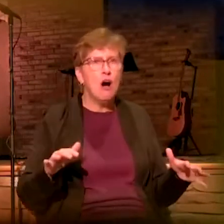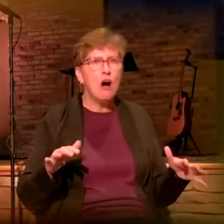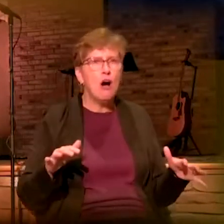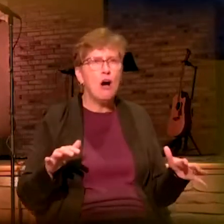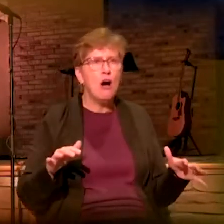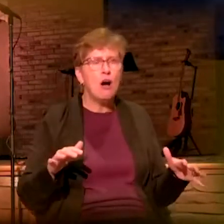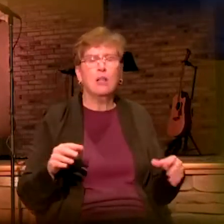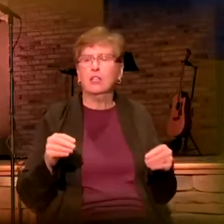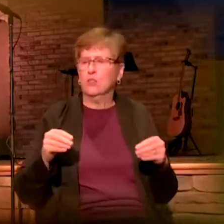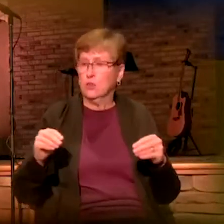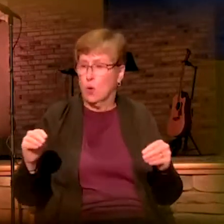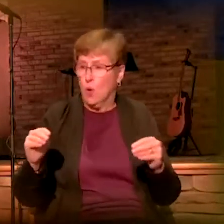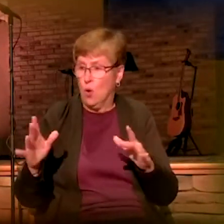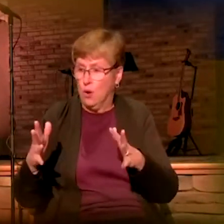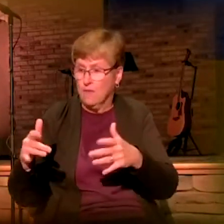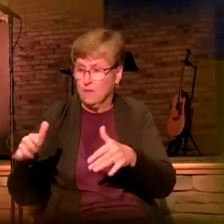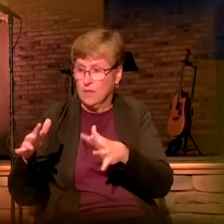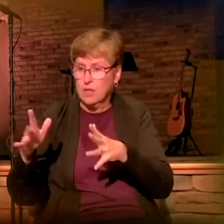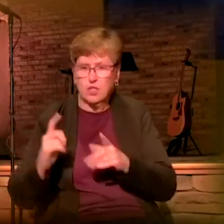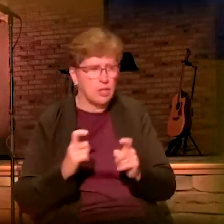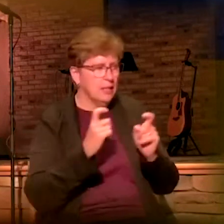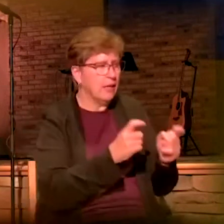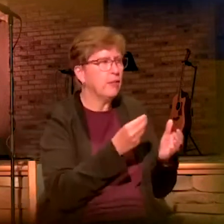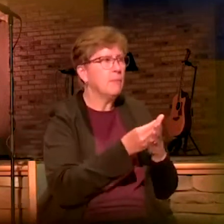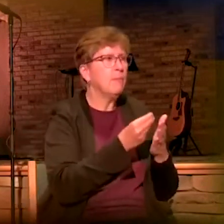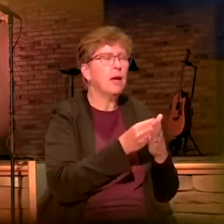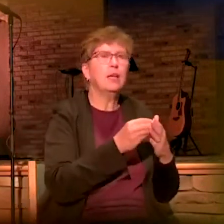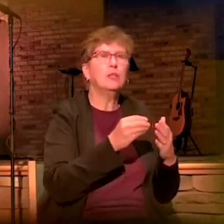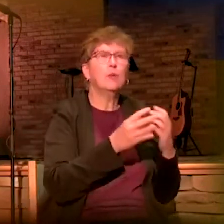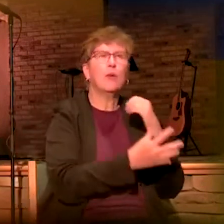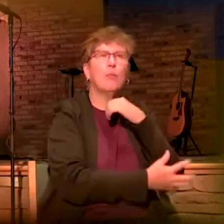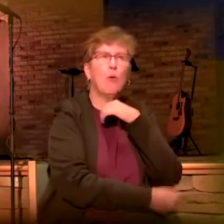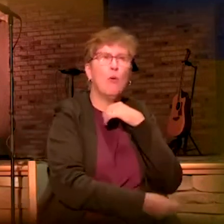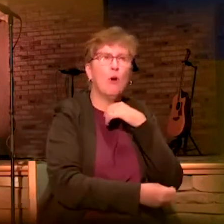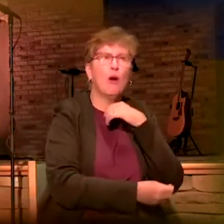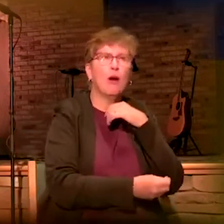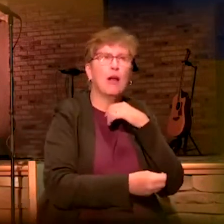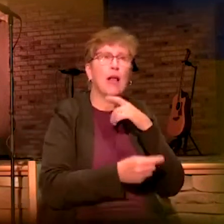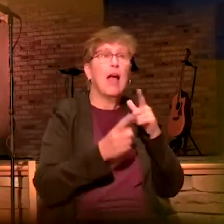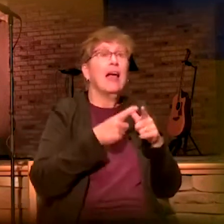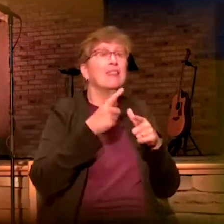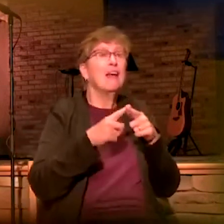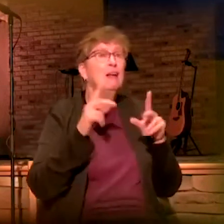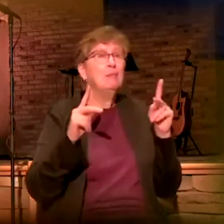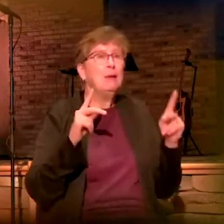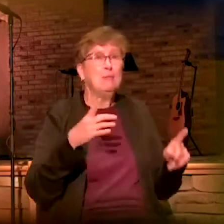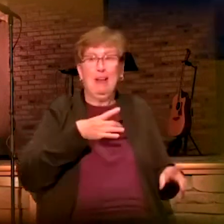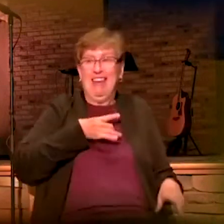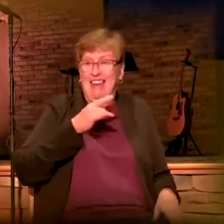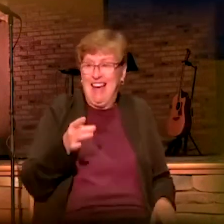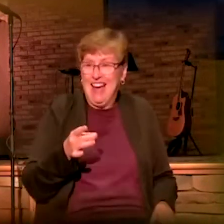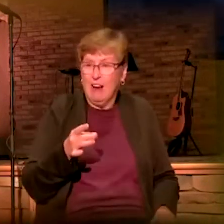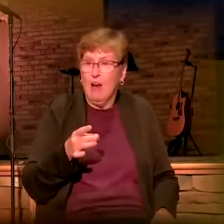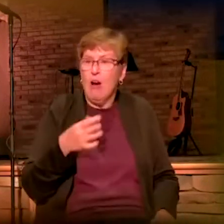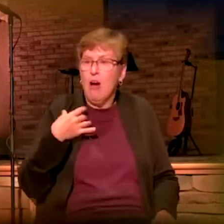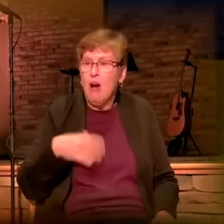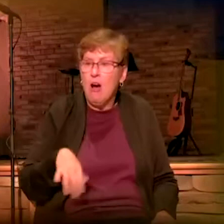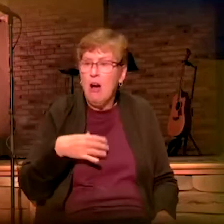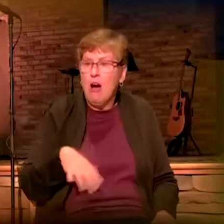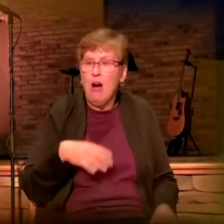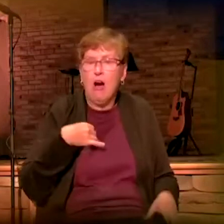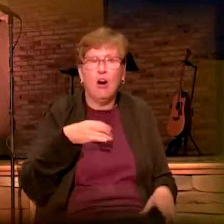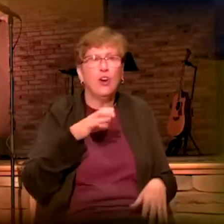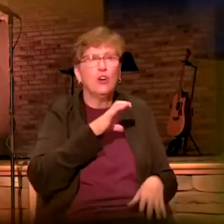possessions in order to give money to the poor, and people generally liked them. They were Christians, and people